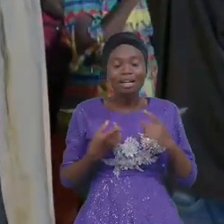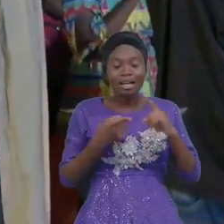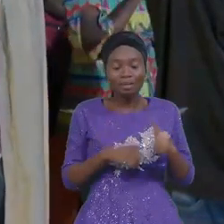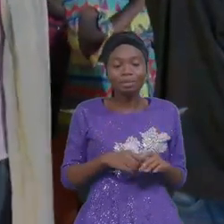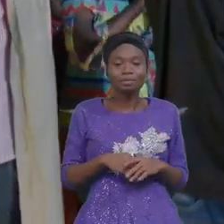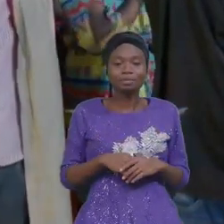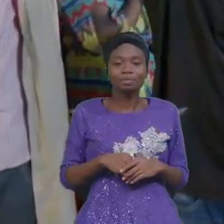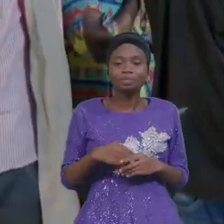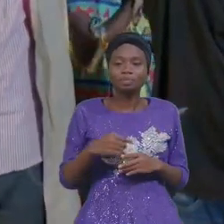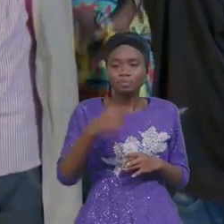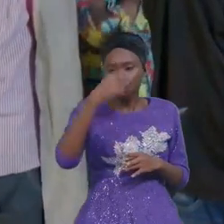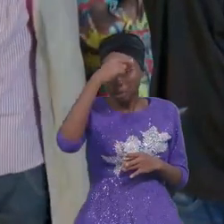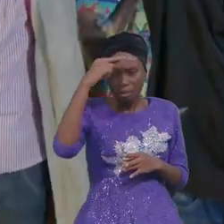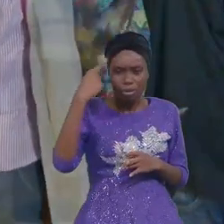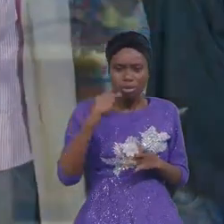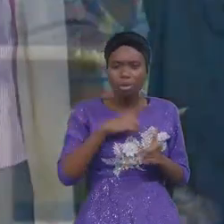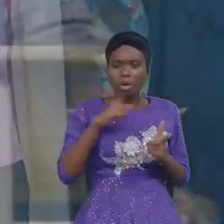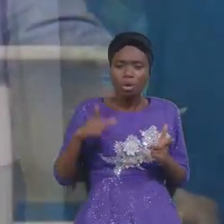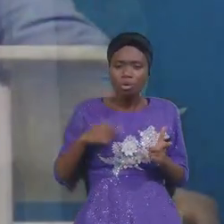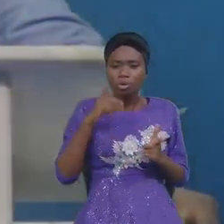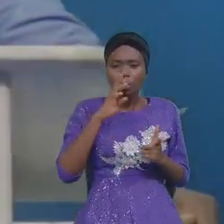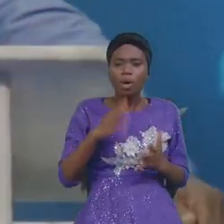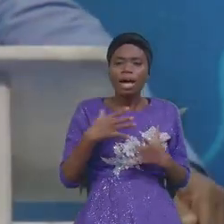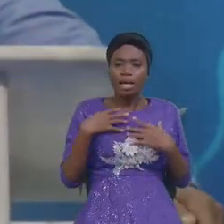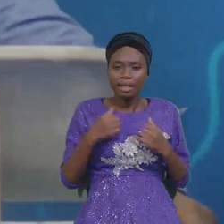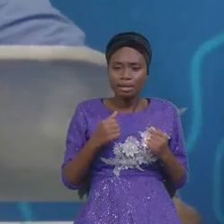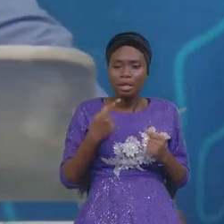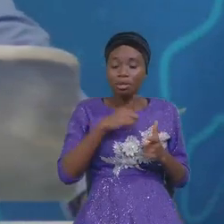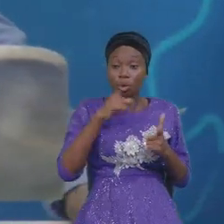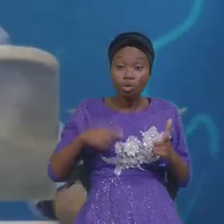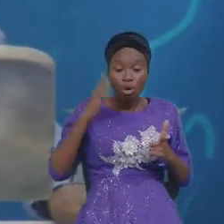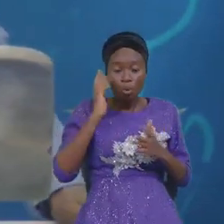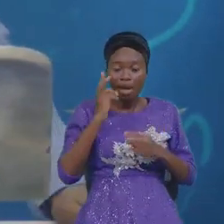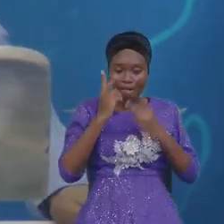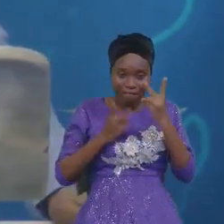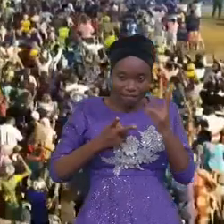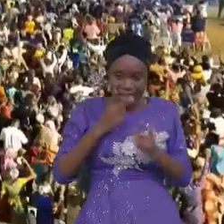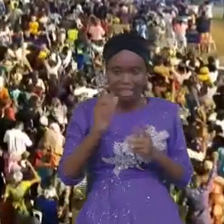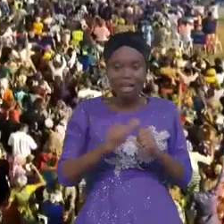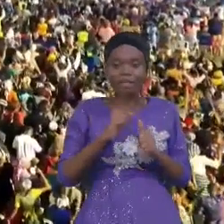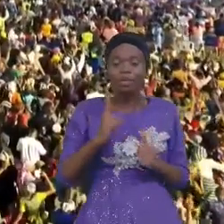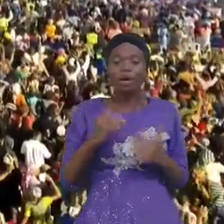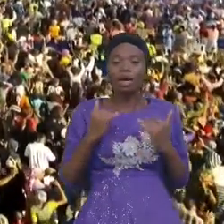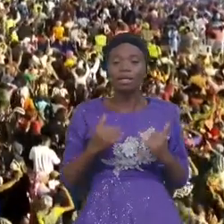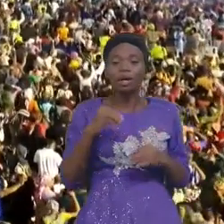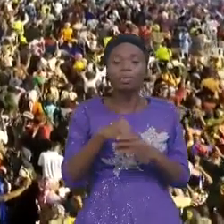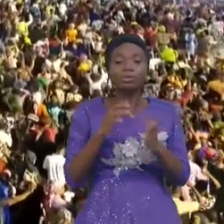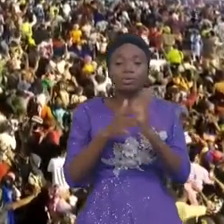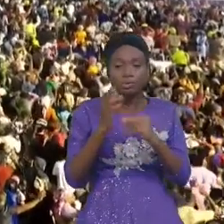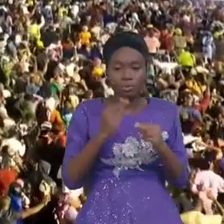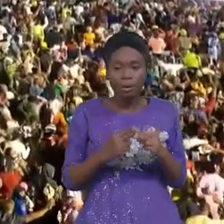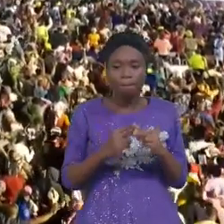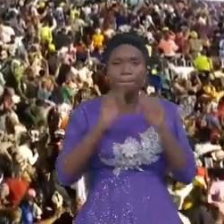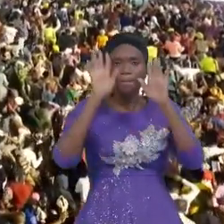The God who never fails will visit everyone right now.